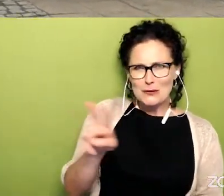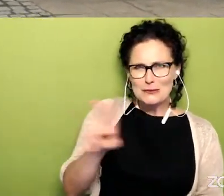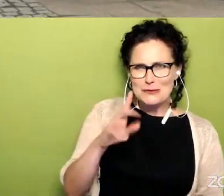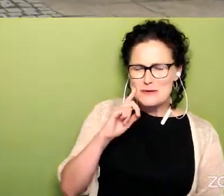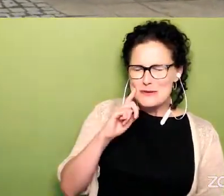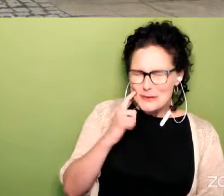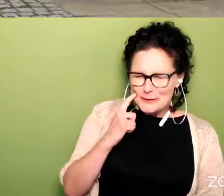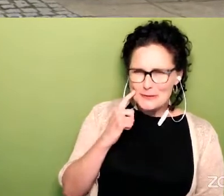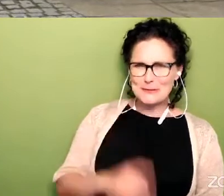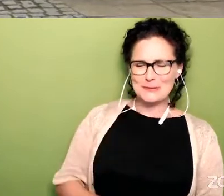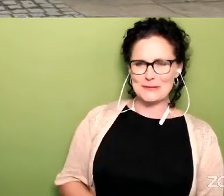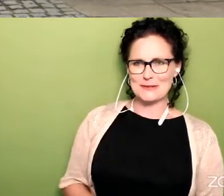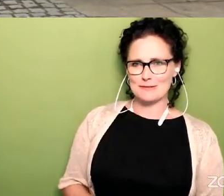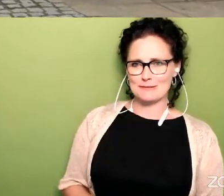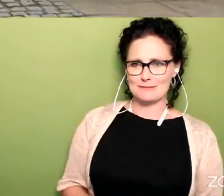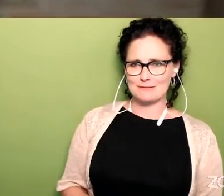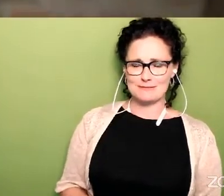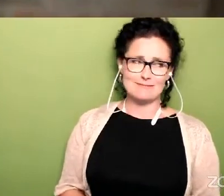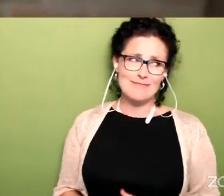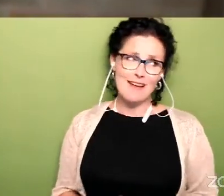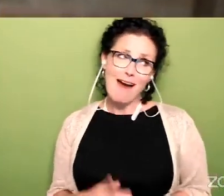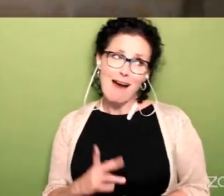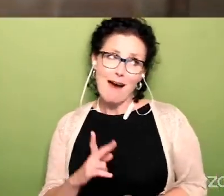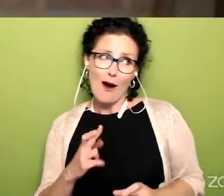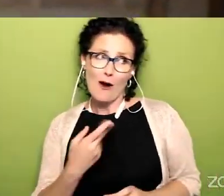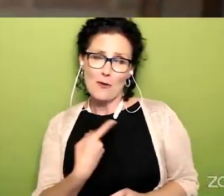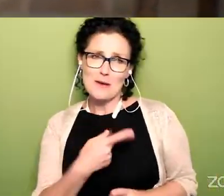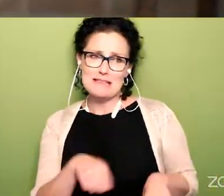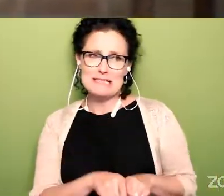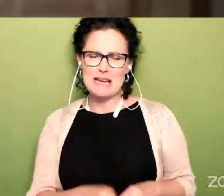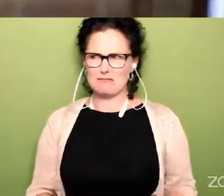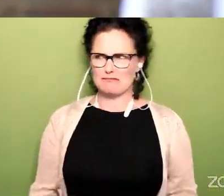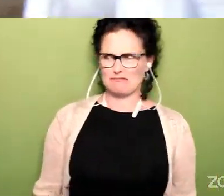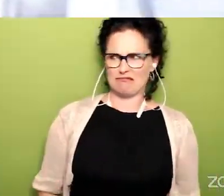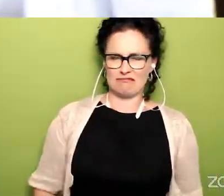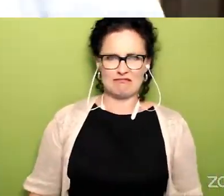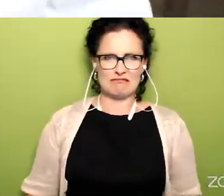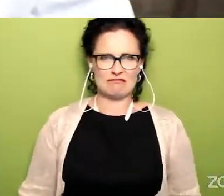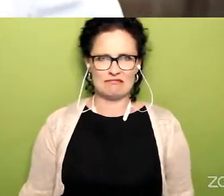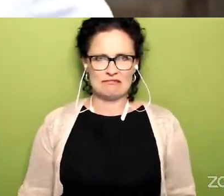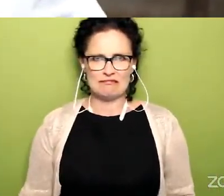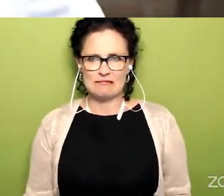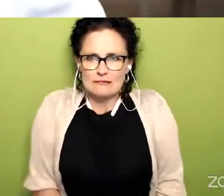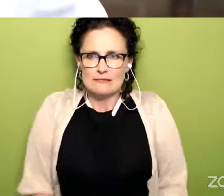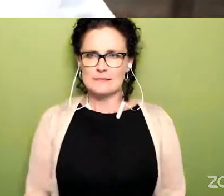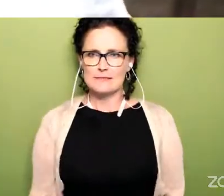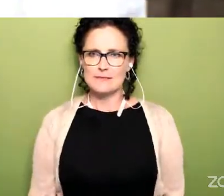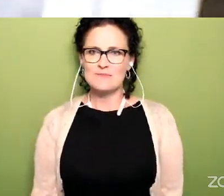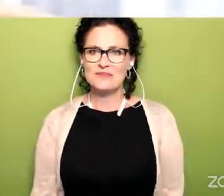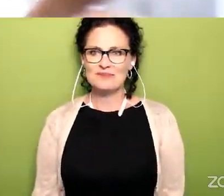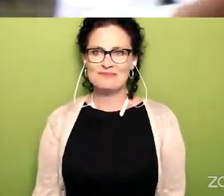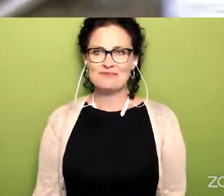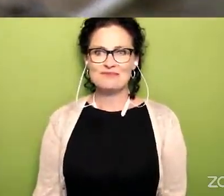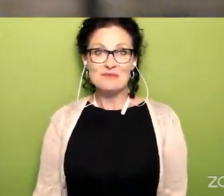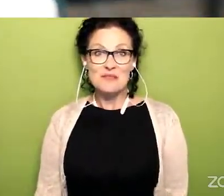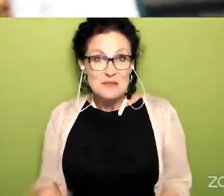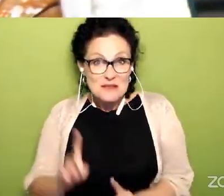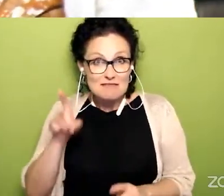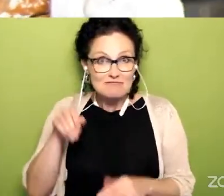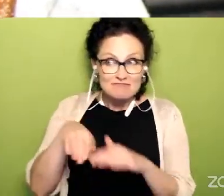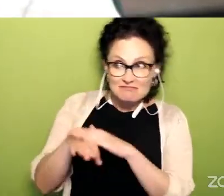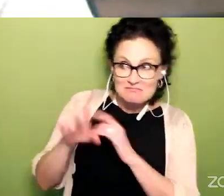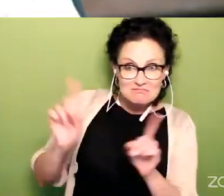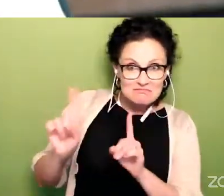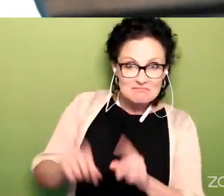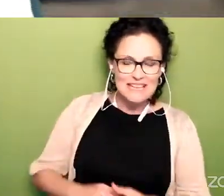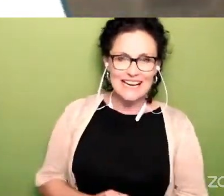What was in there? You want a bicky? What? Biscuit. Here they say bicky.